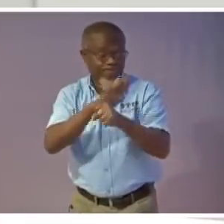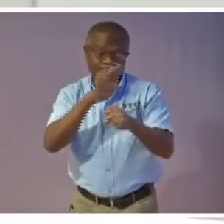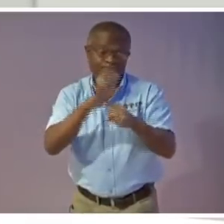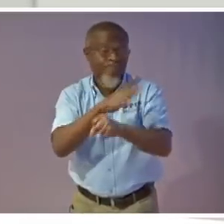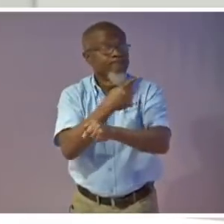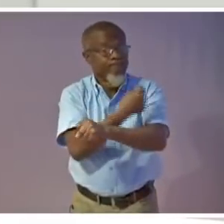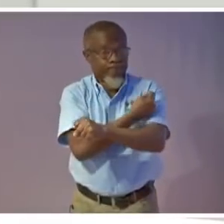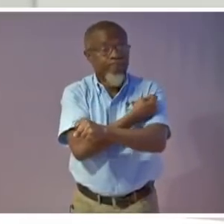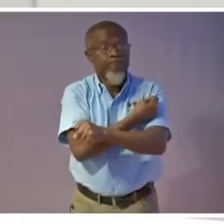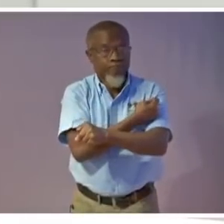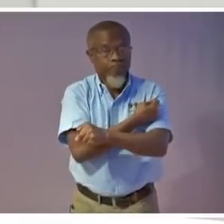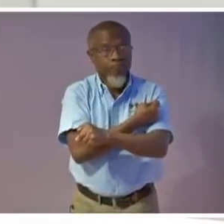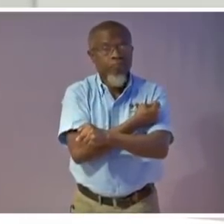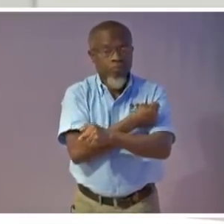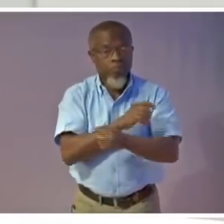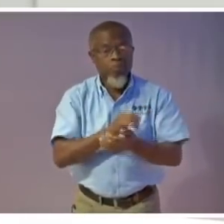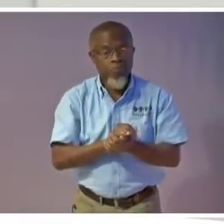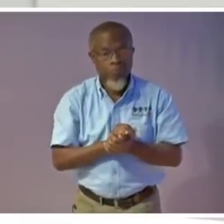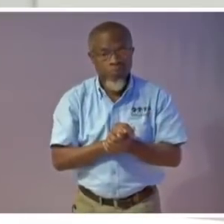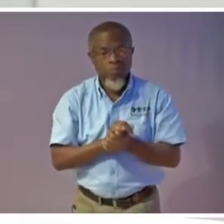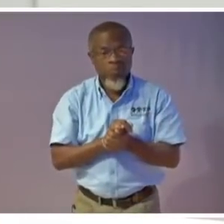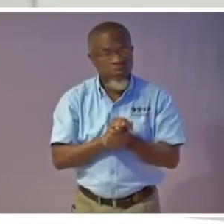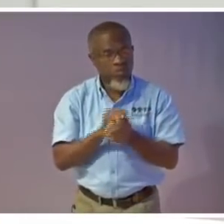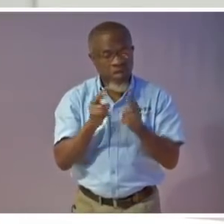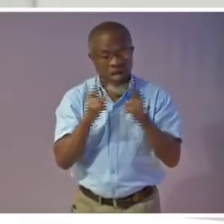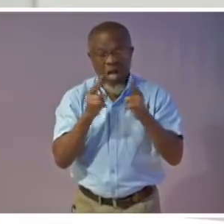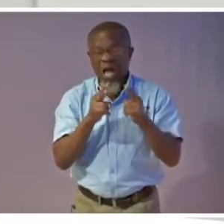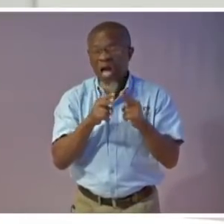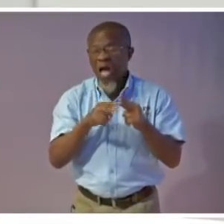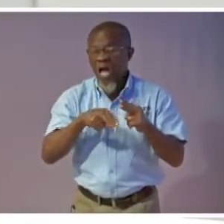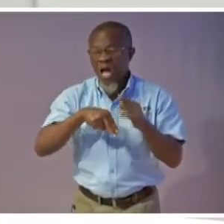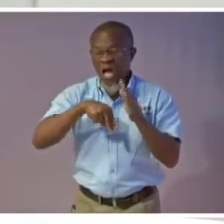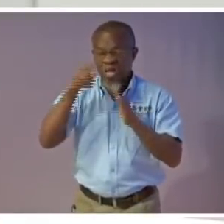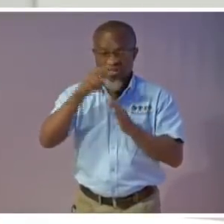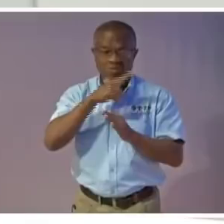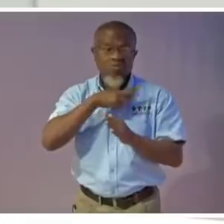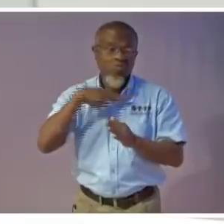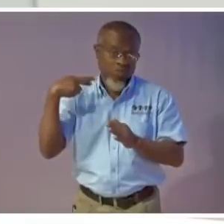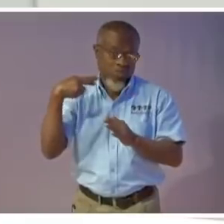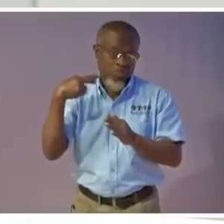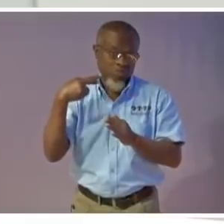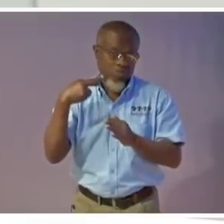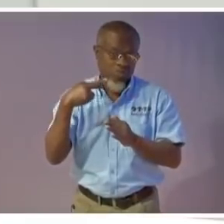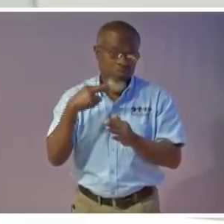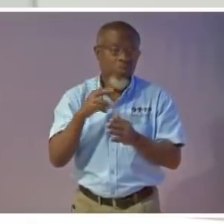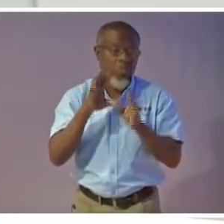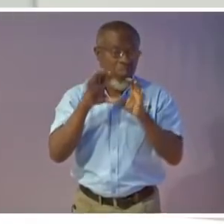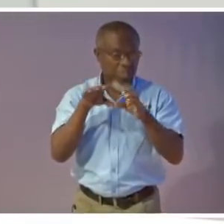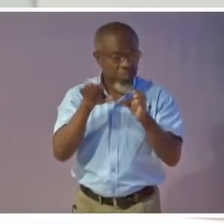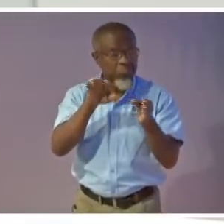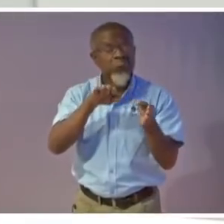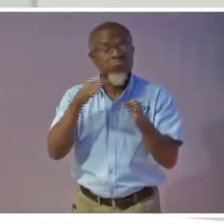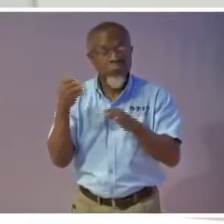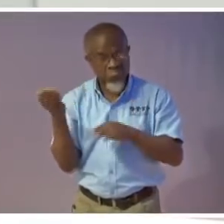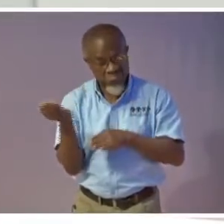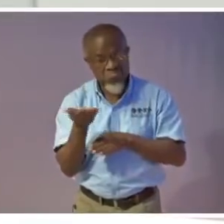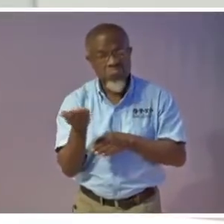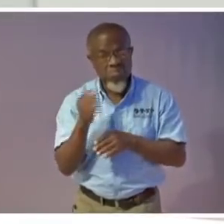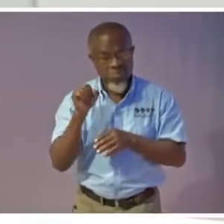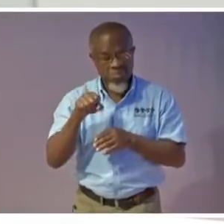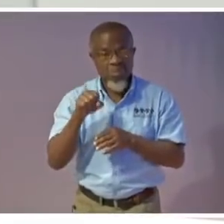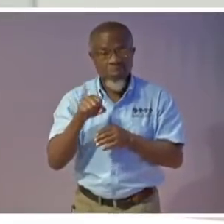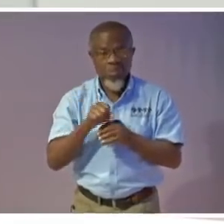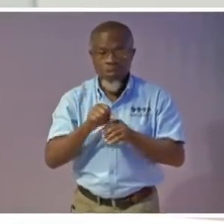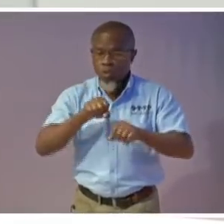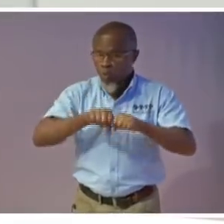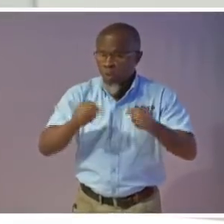an adverse outcome or for a complication that may lead to death. So we are asking persons once again to please